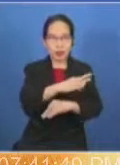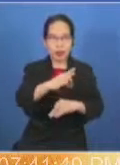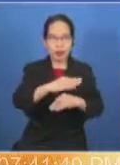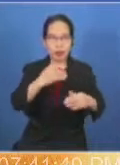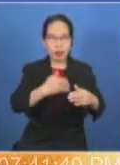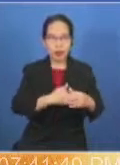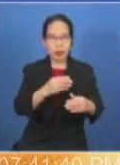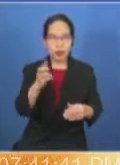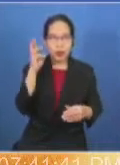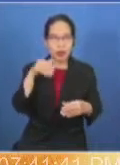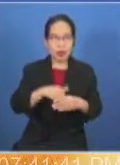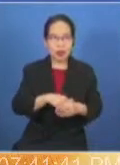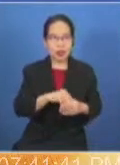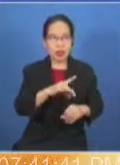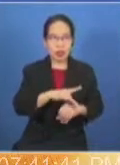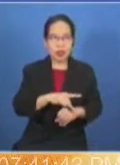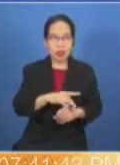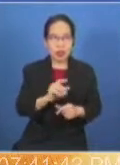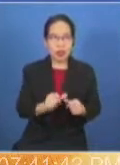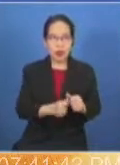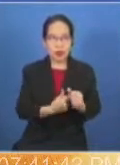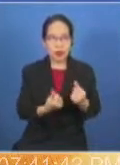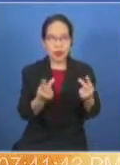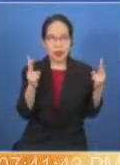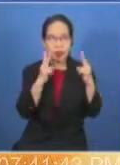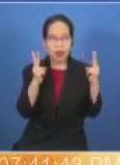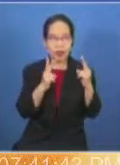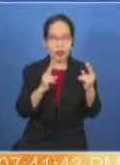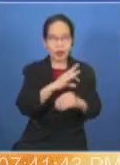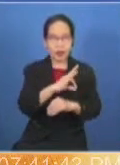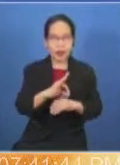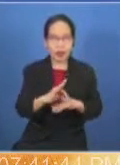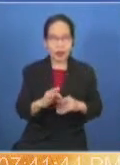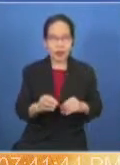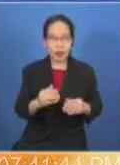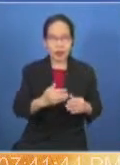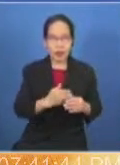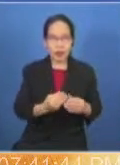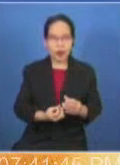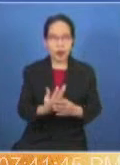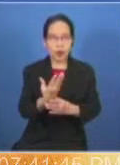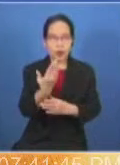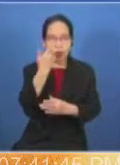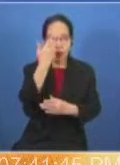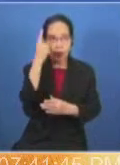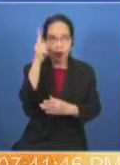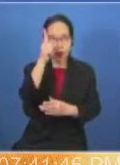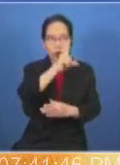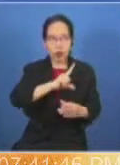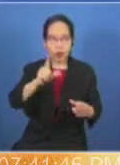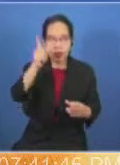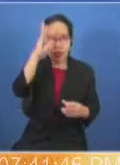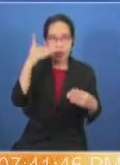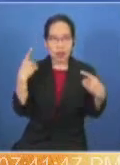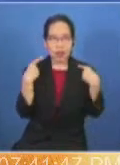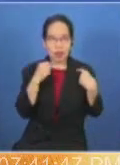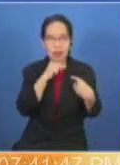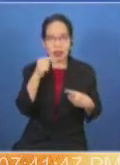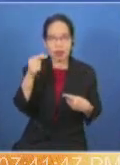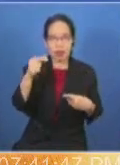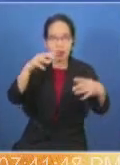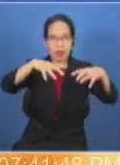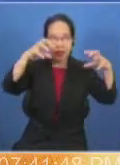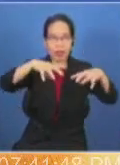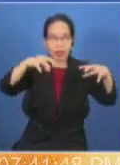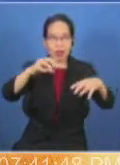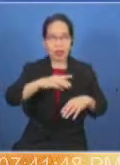And every plant of the field before it was in the earth, and every herb of the field before it grew. For the Lord